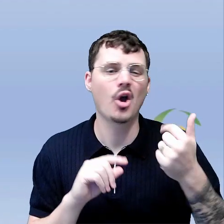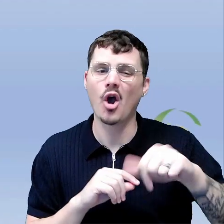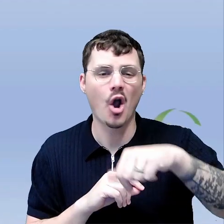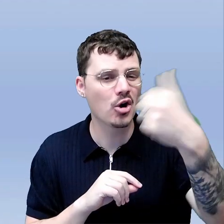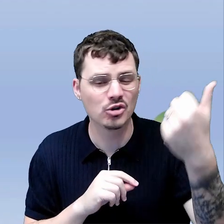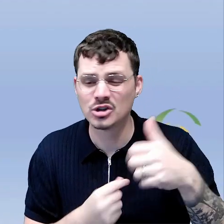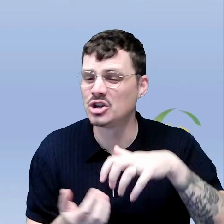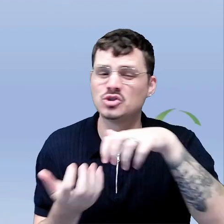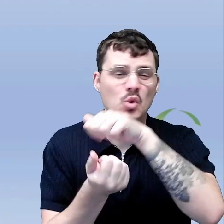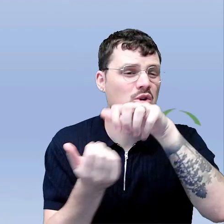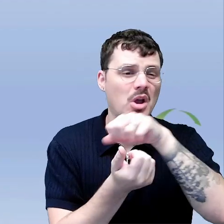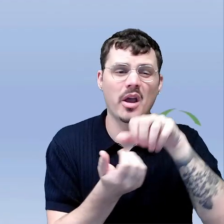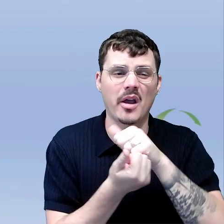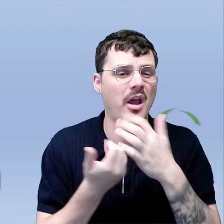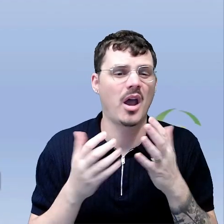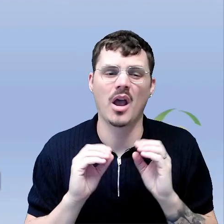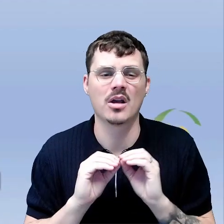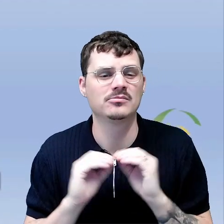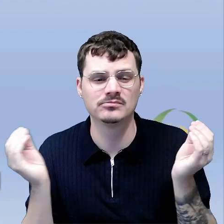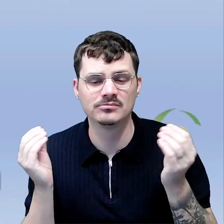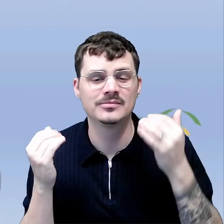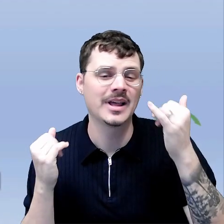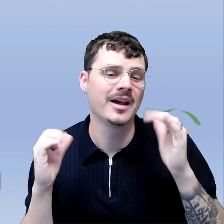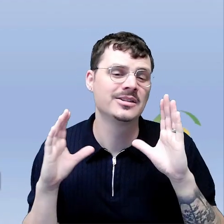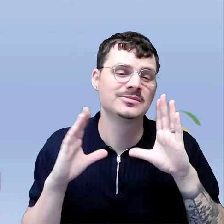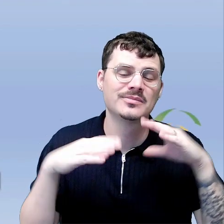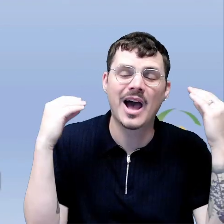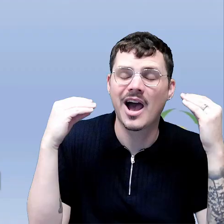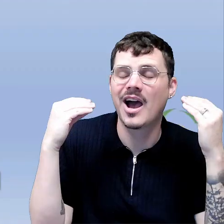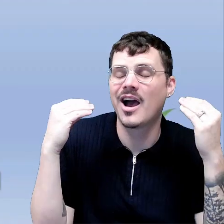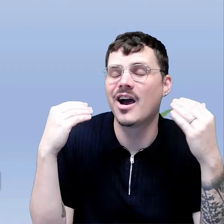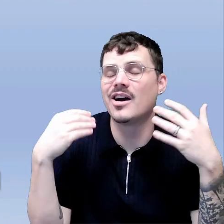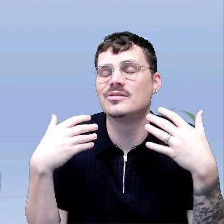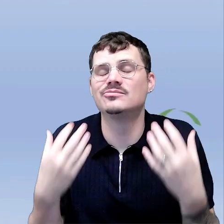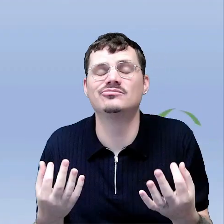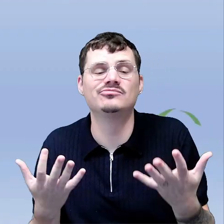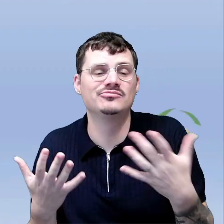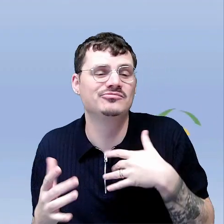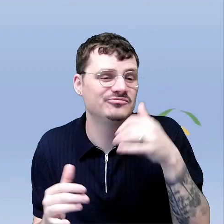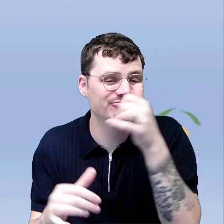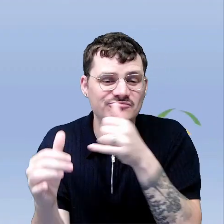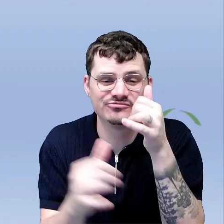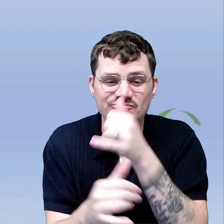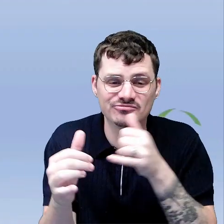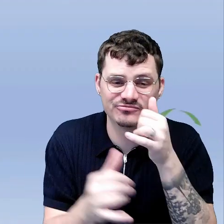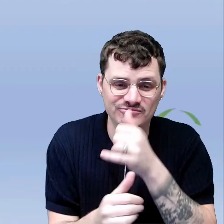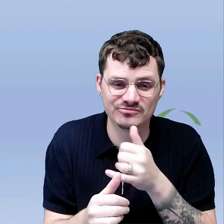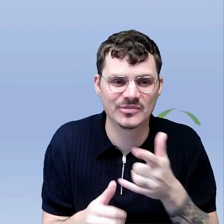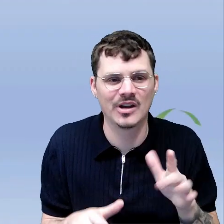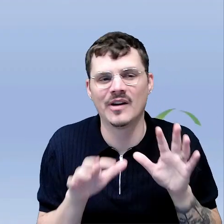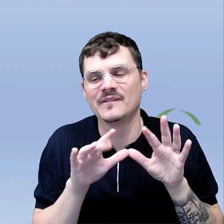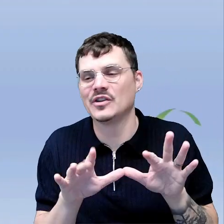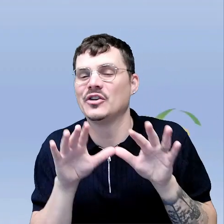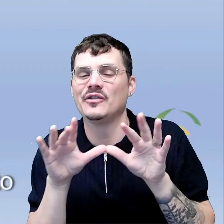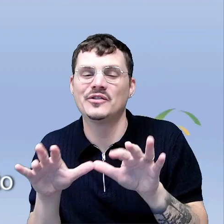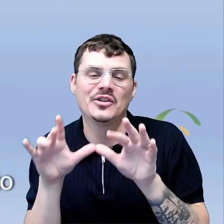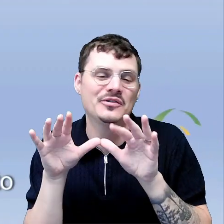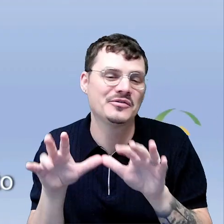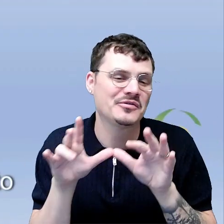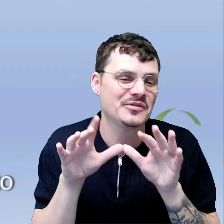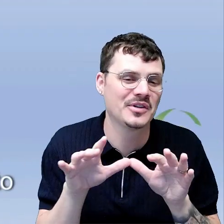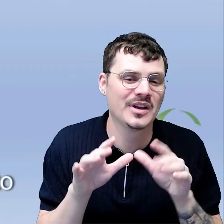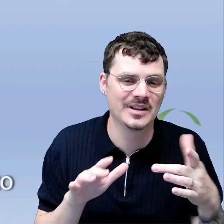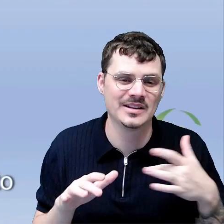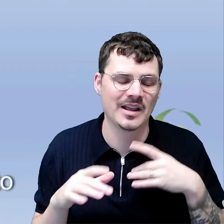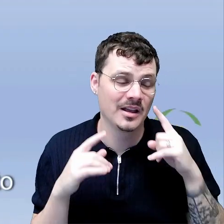doesn't destroy things anymore. He's smiling and peaceful and a goofball most of the time. Great big flirt. I mean, he gives